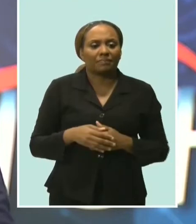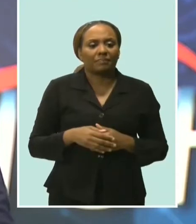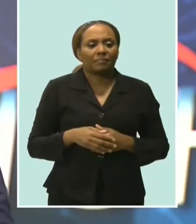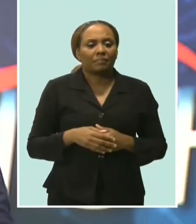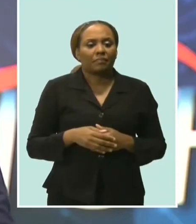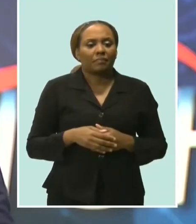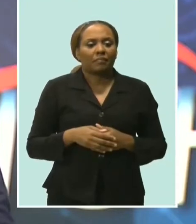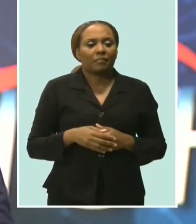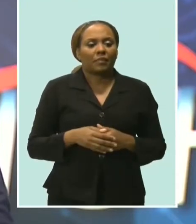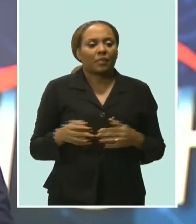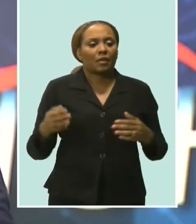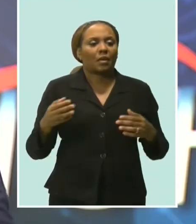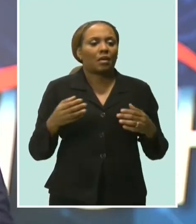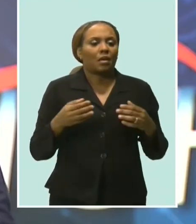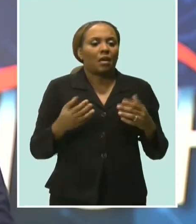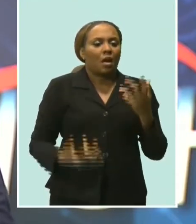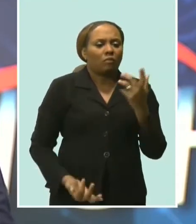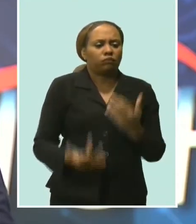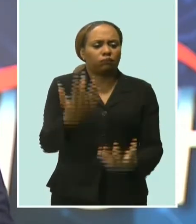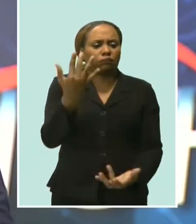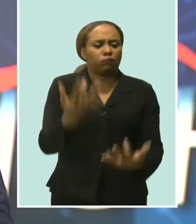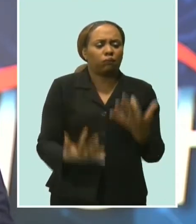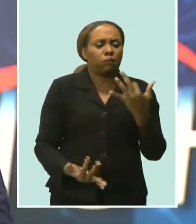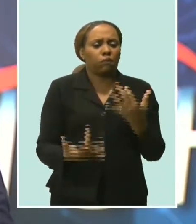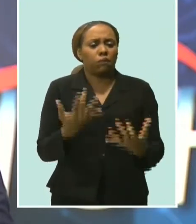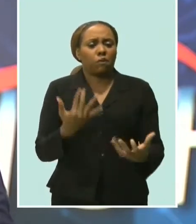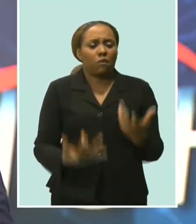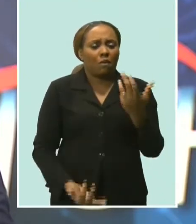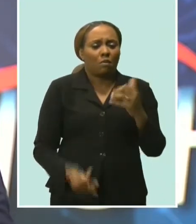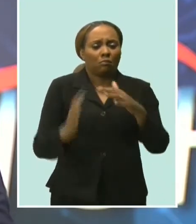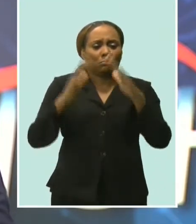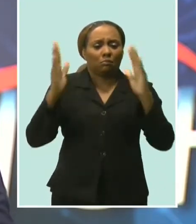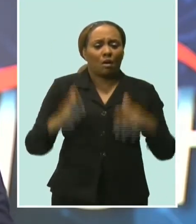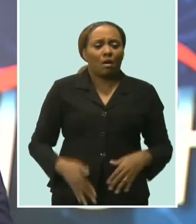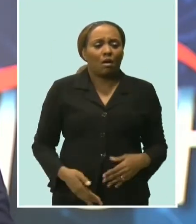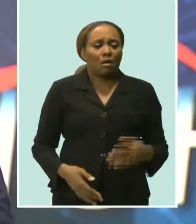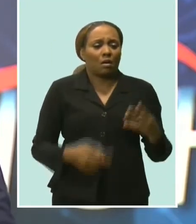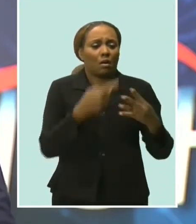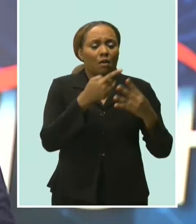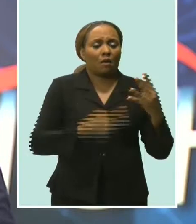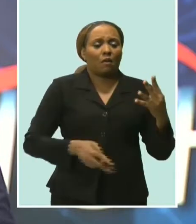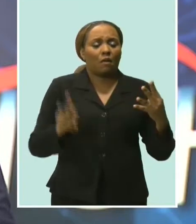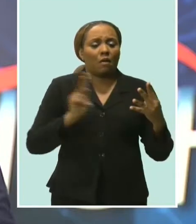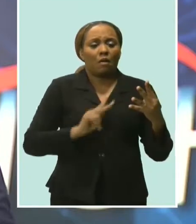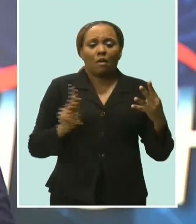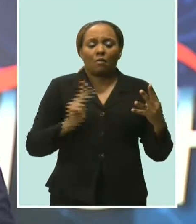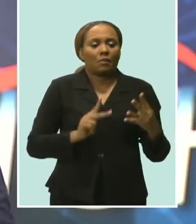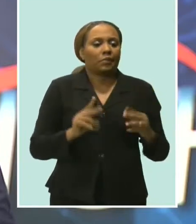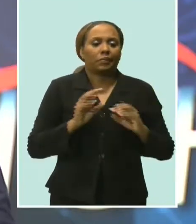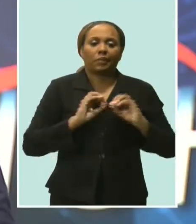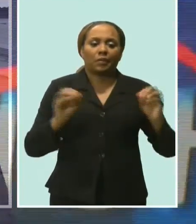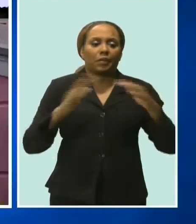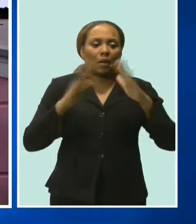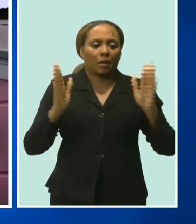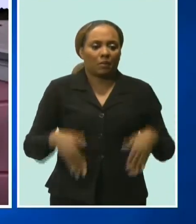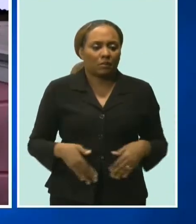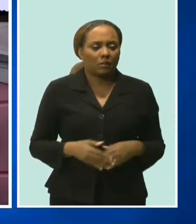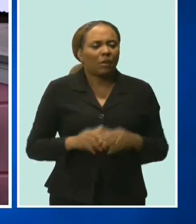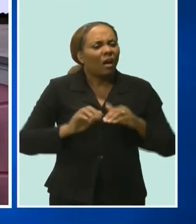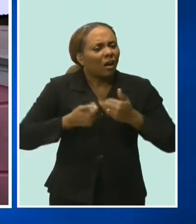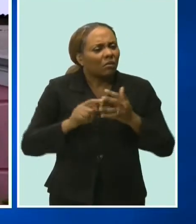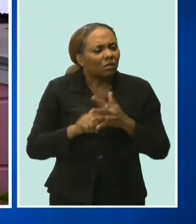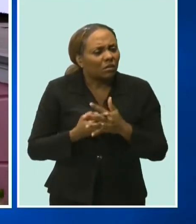people have been displaced after the firebug struck on Princess Royal Avenue in St. Michael. CBC understands the blaze started at